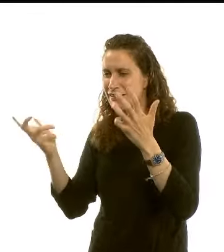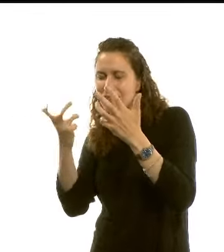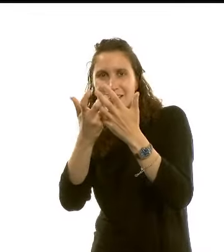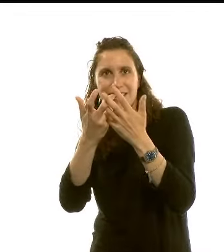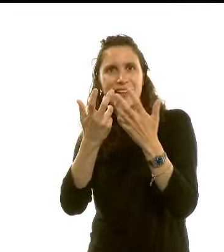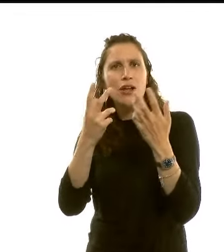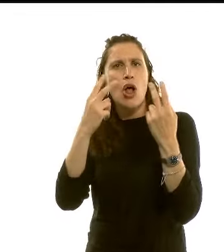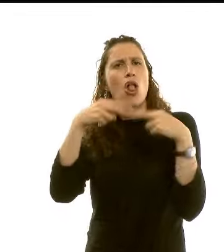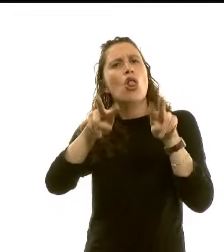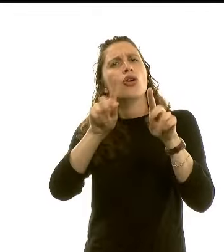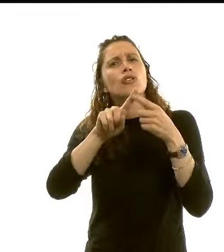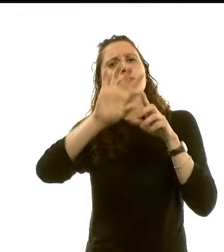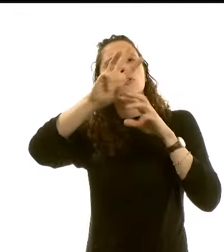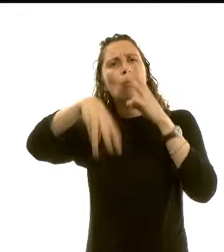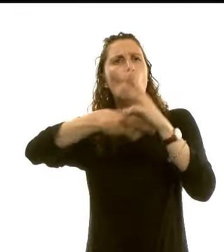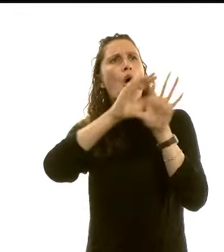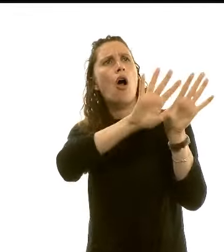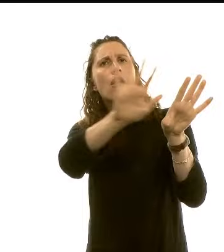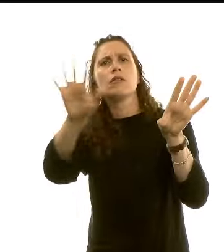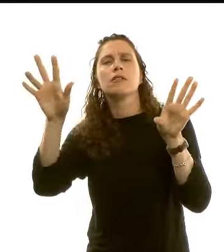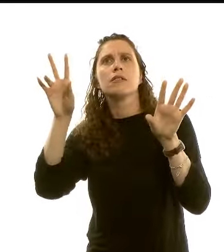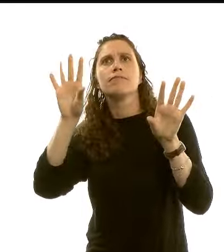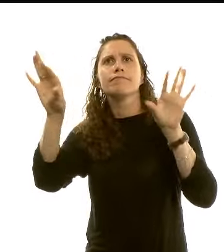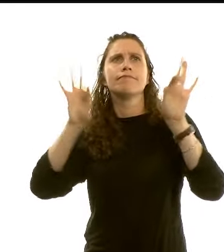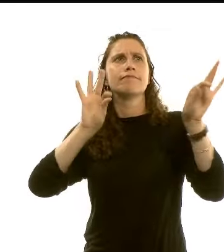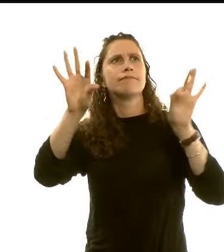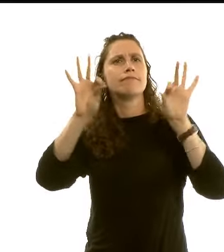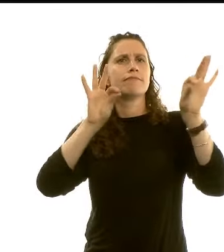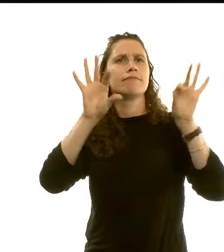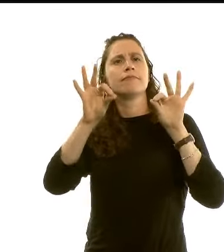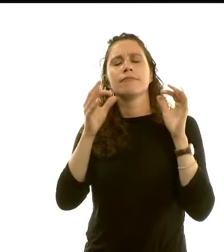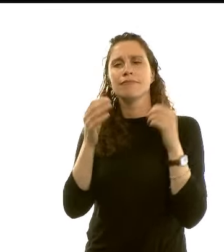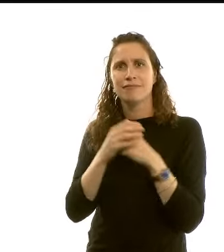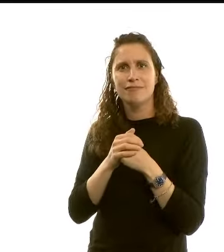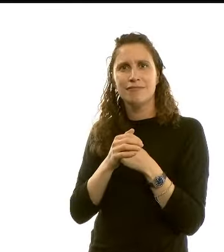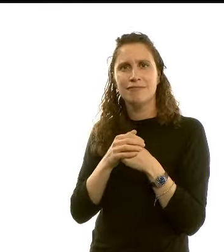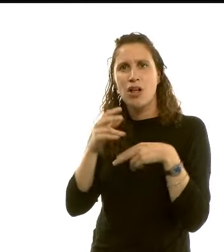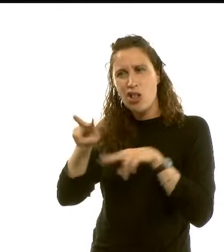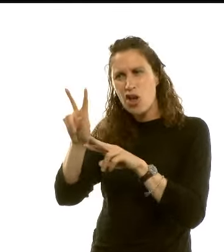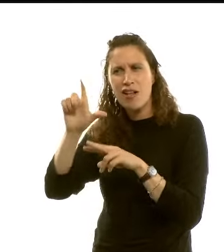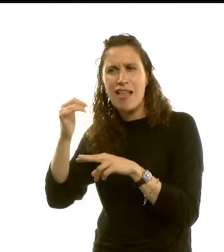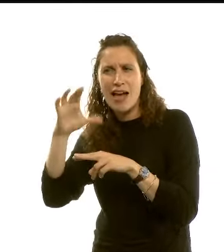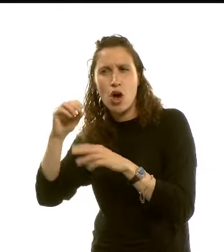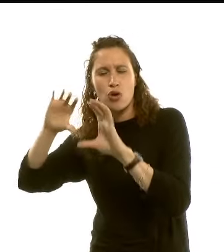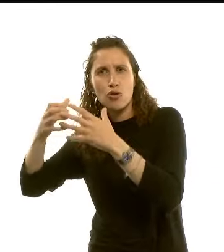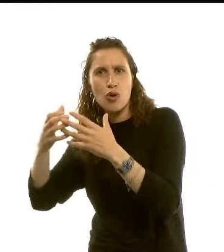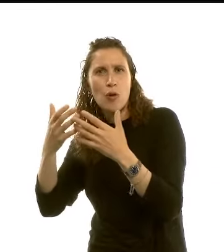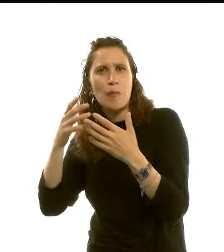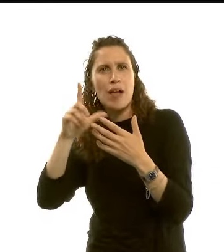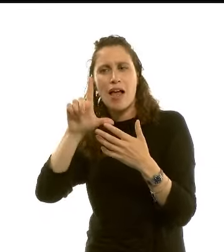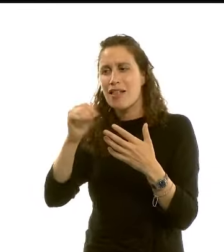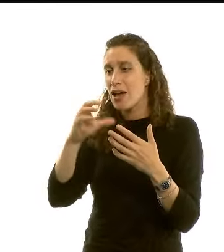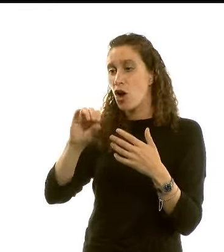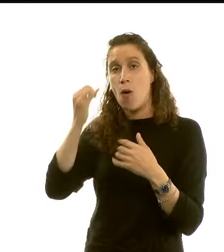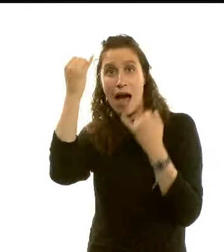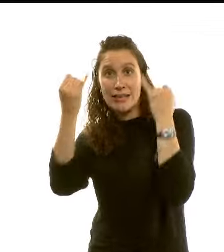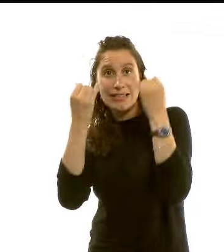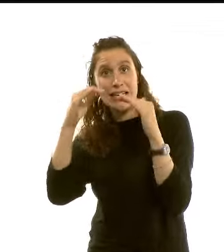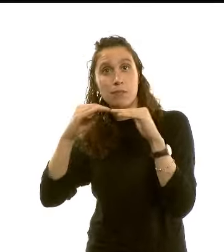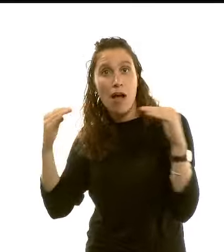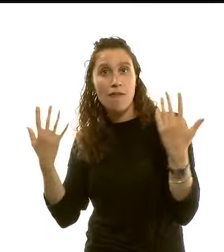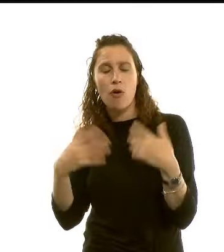and look to the source. Look to the innovators, look to the Lego group. whether it's Lego Ideas platforms, whether